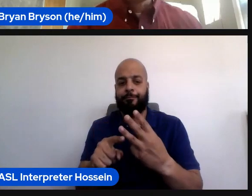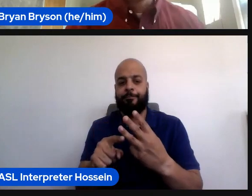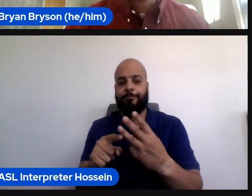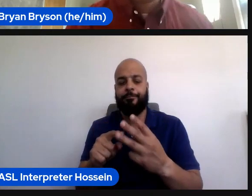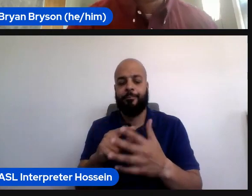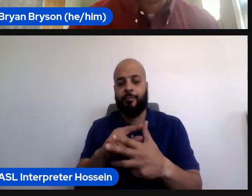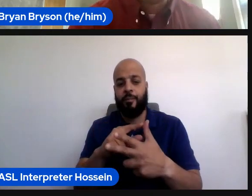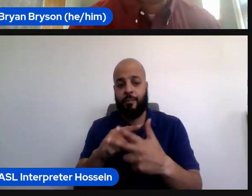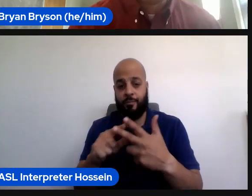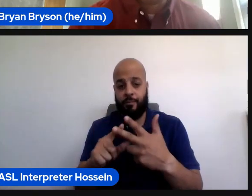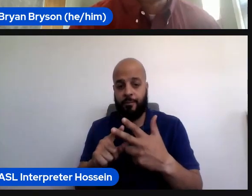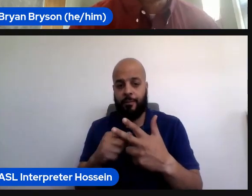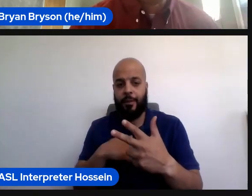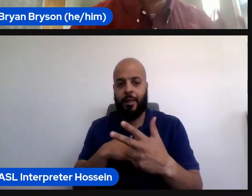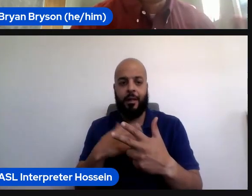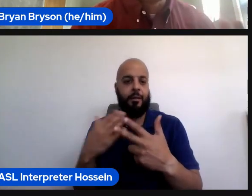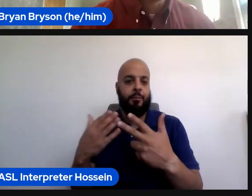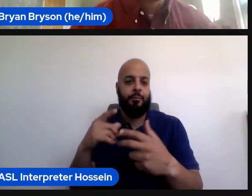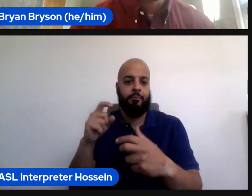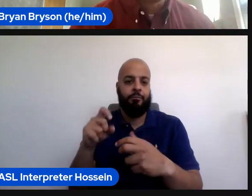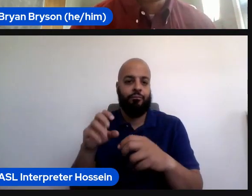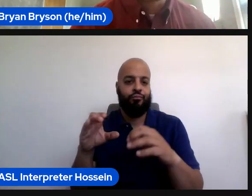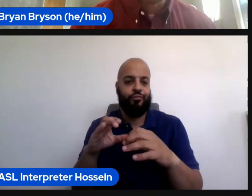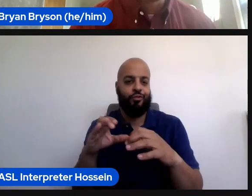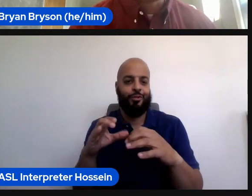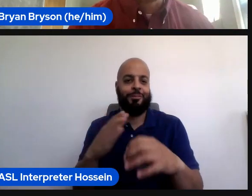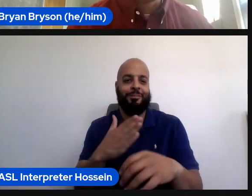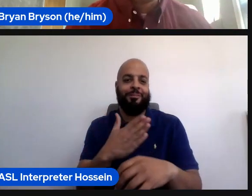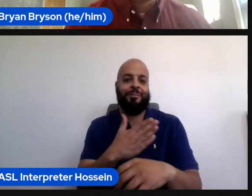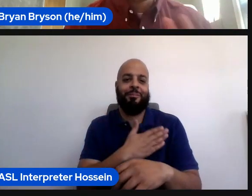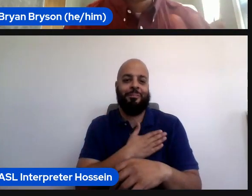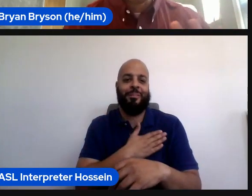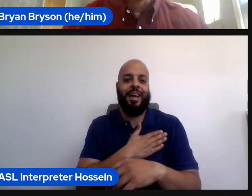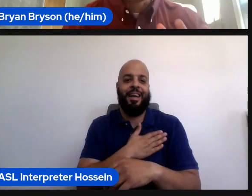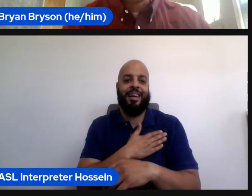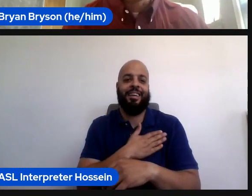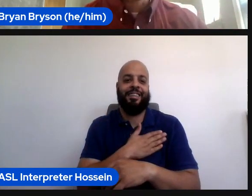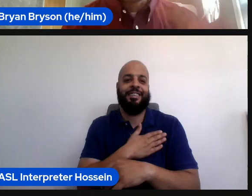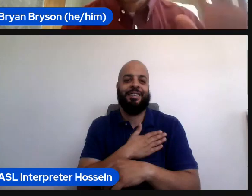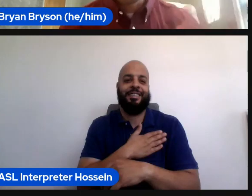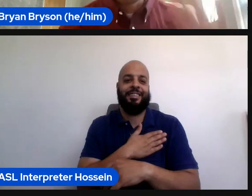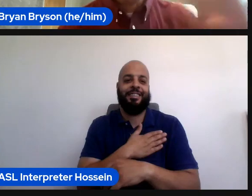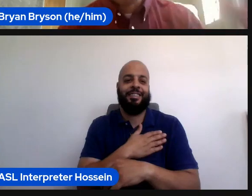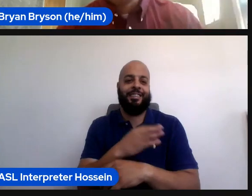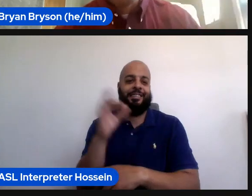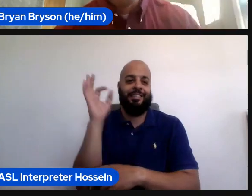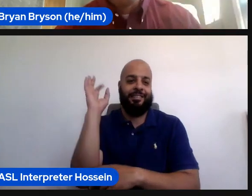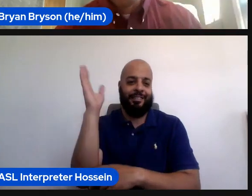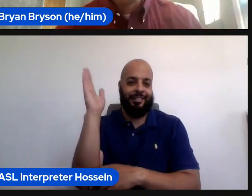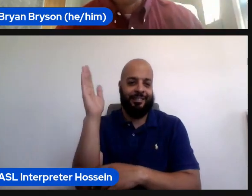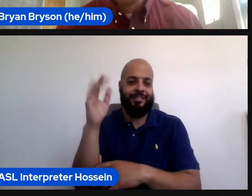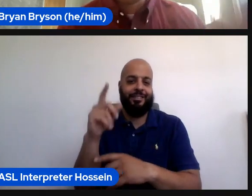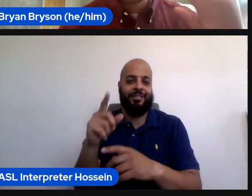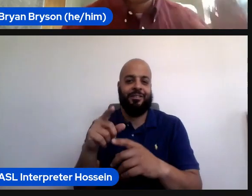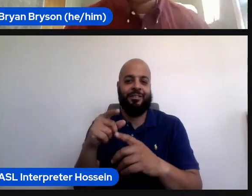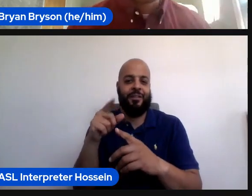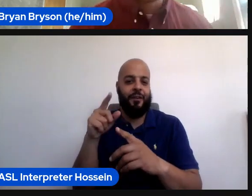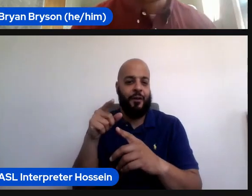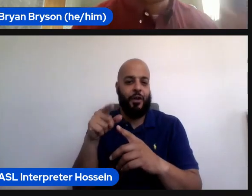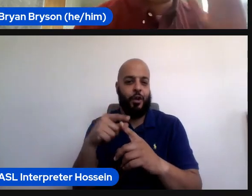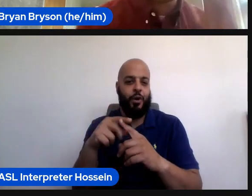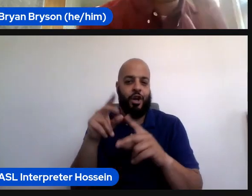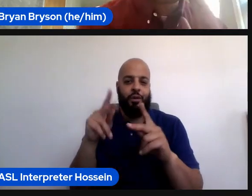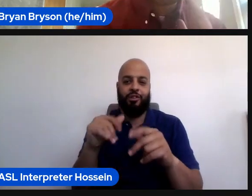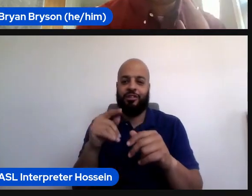I will have to do I'm waiting to do my sabbatical to find the lab that's going to like drop the new best thing,